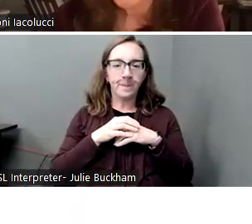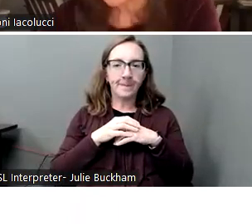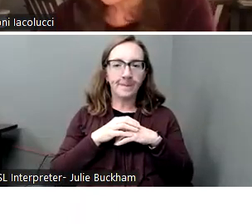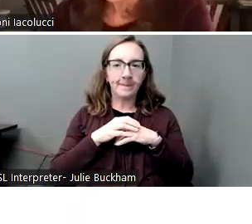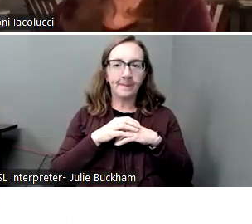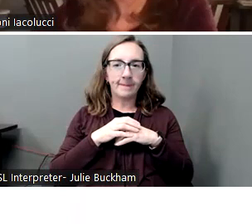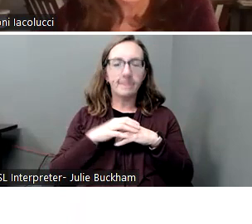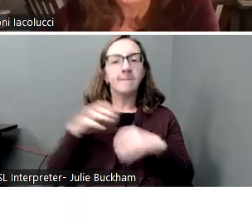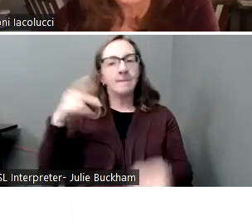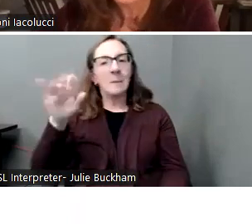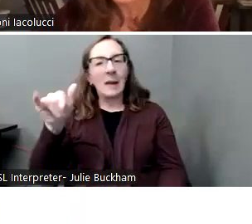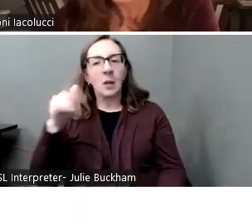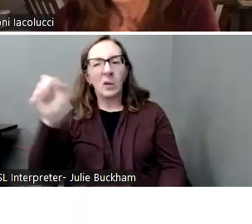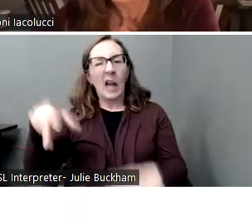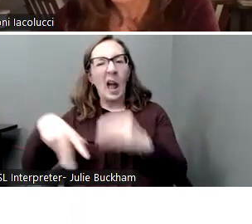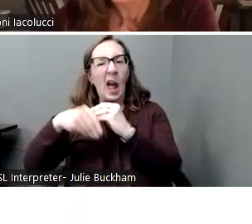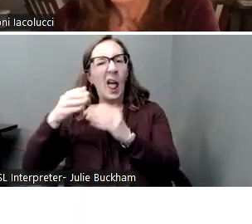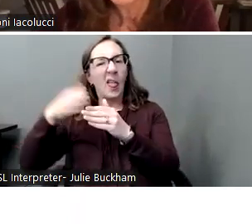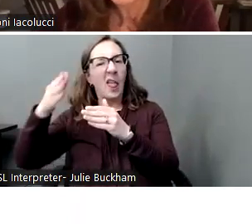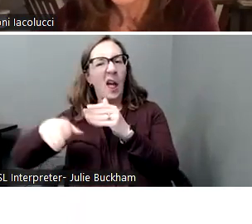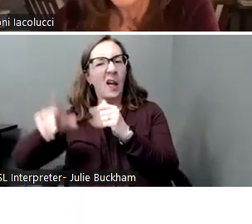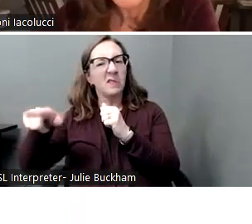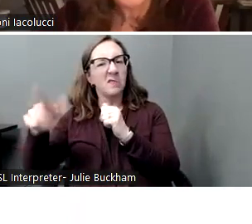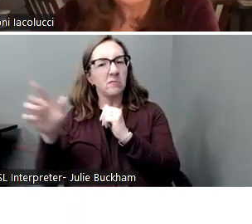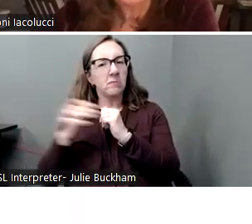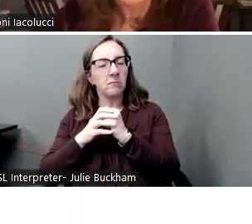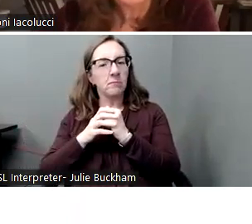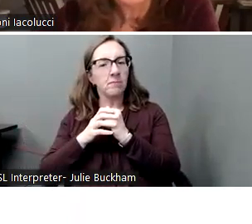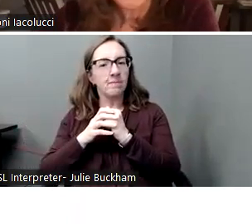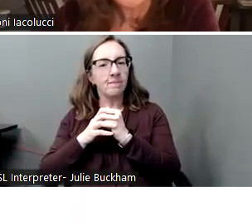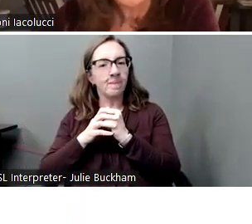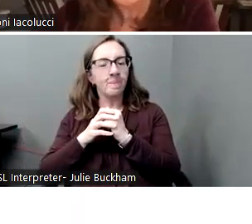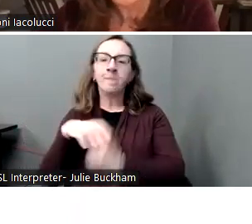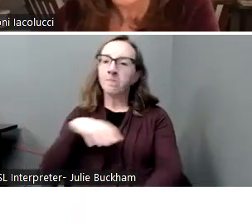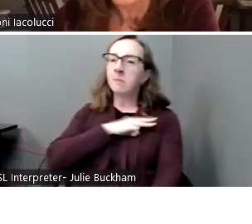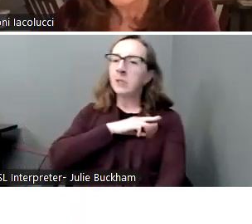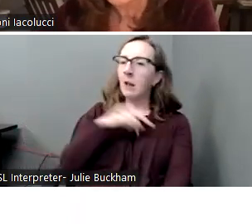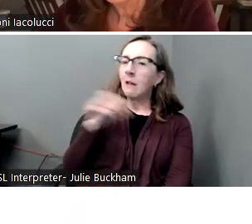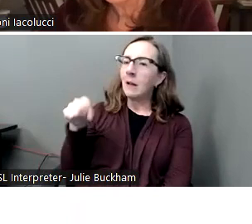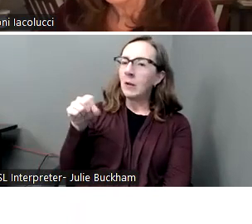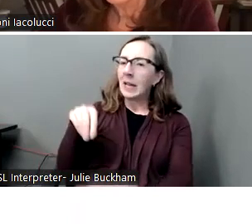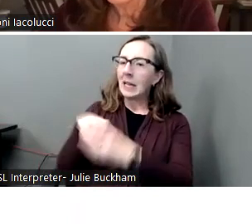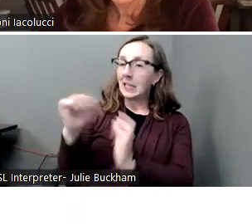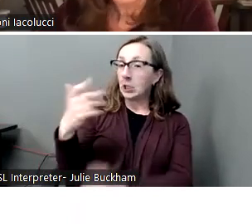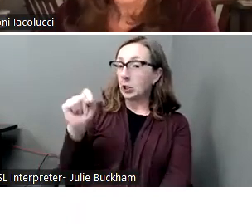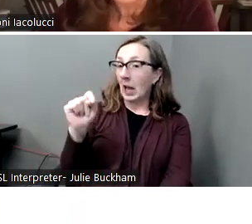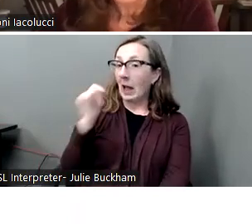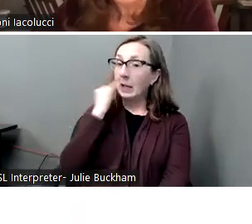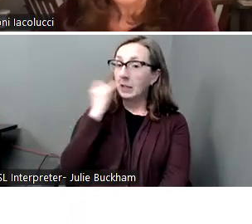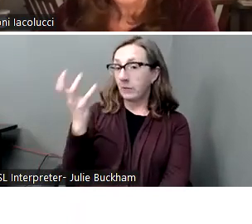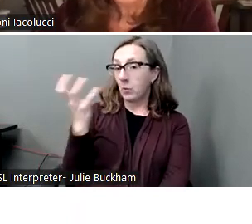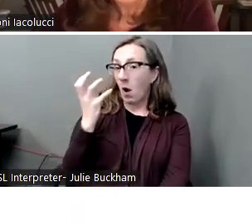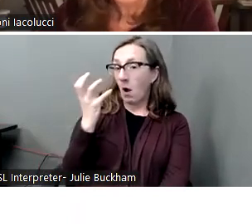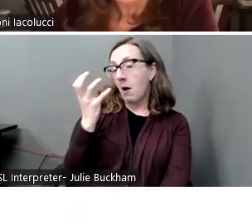We can do it at the end if you want. we Okay. we could also do it in the chat if you want. The